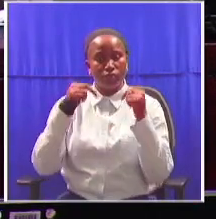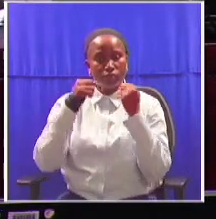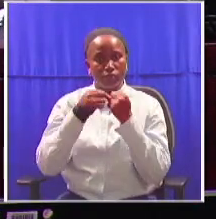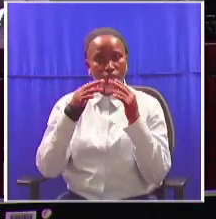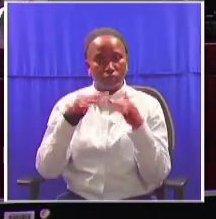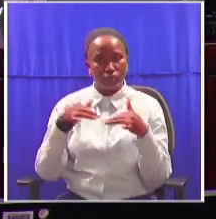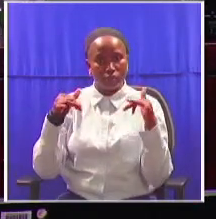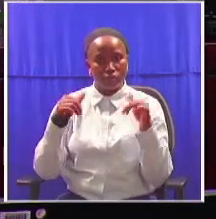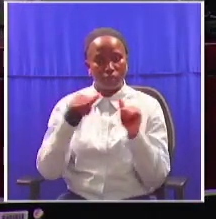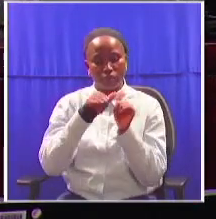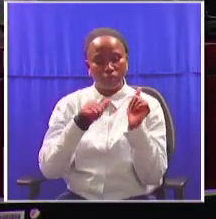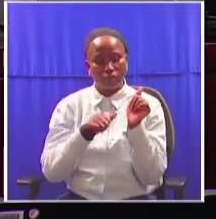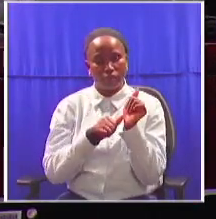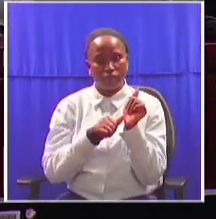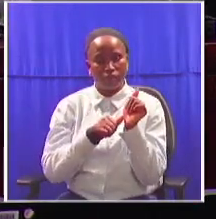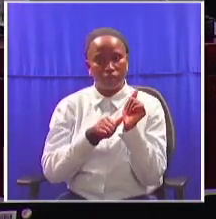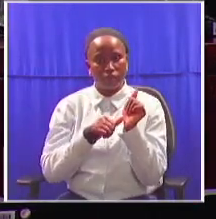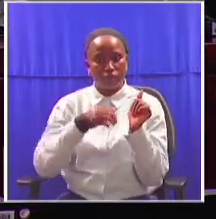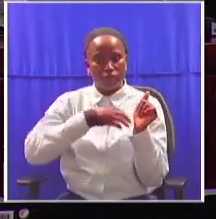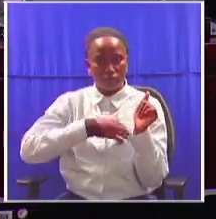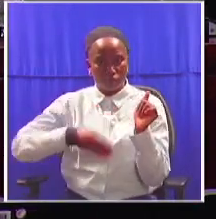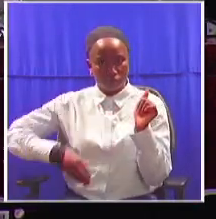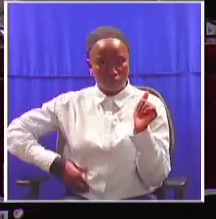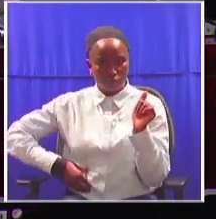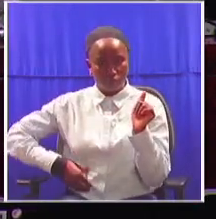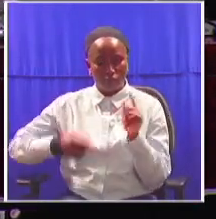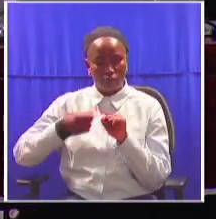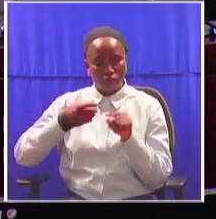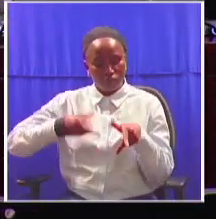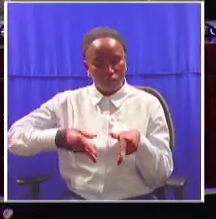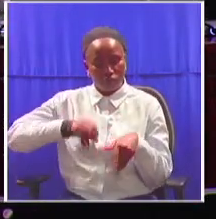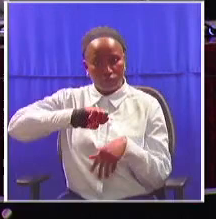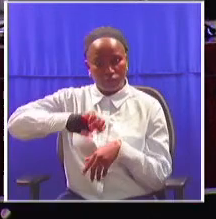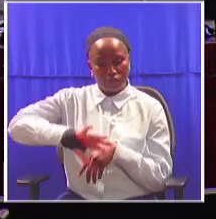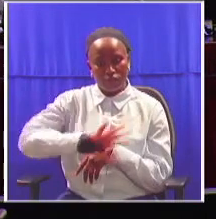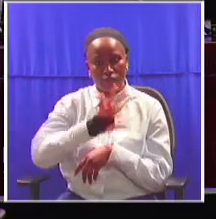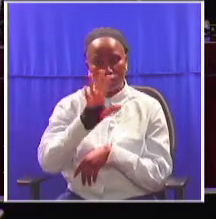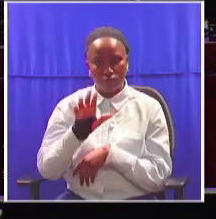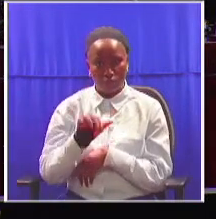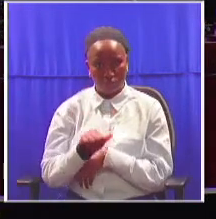Deputy President of the Republic of South Africa,